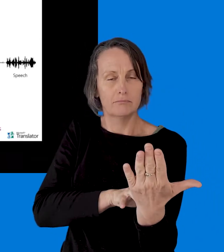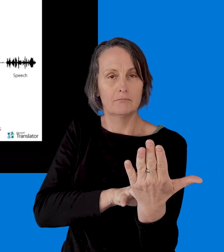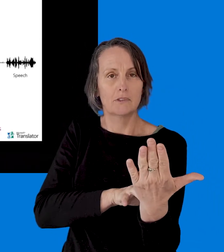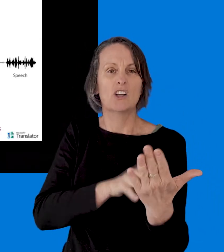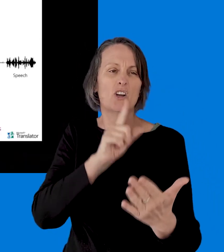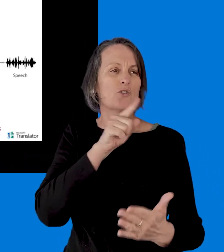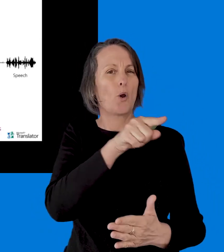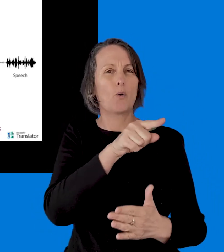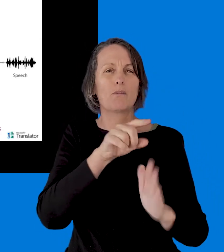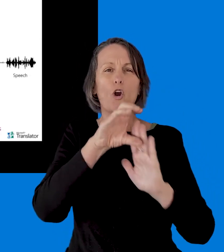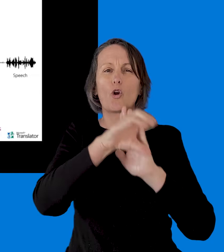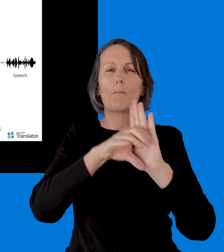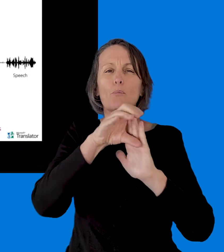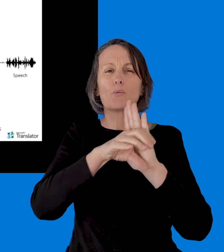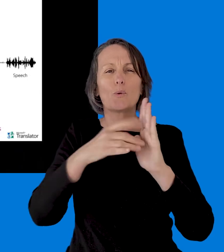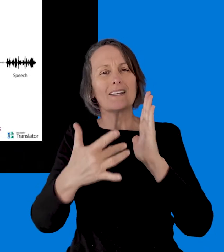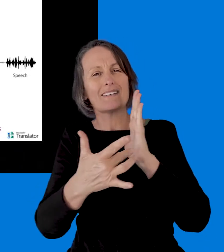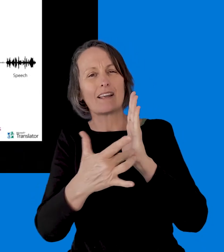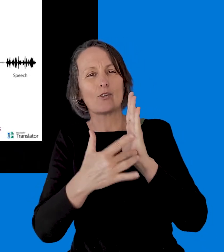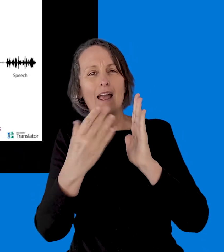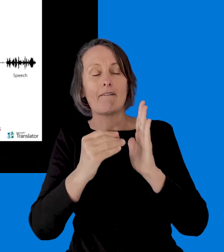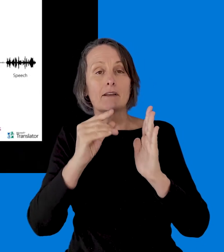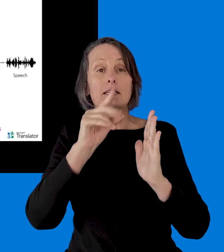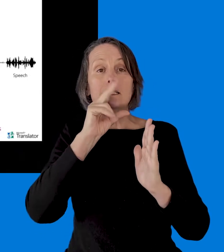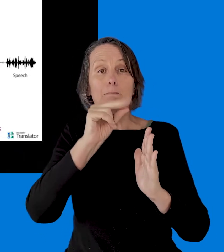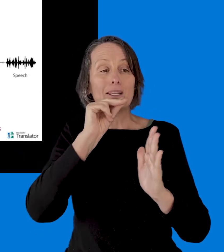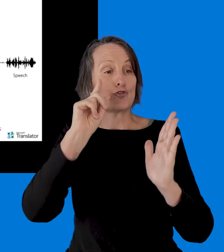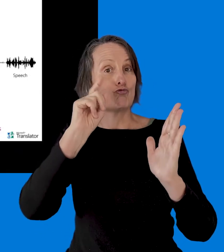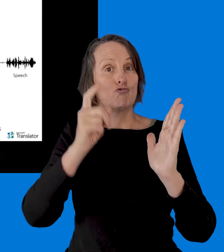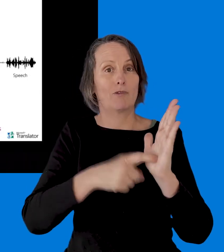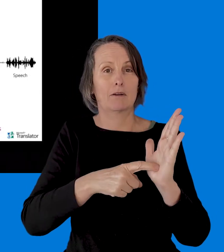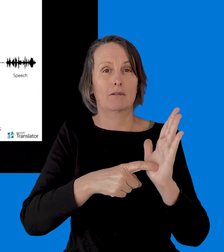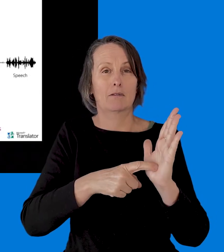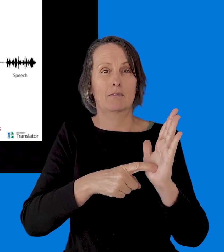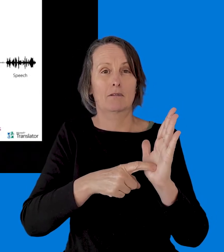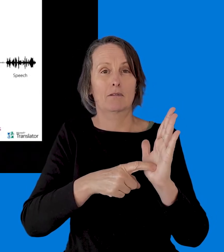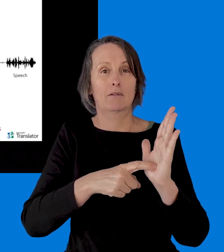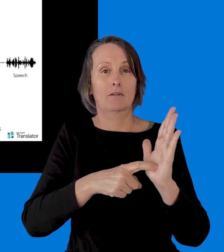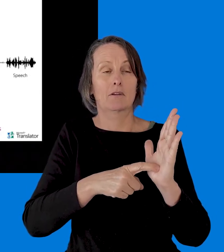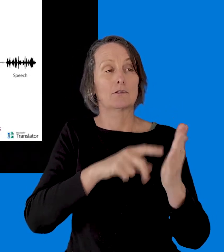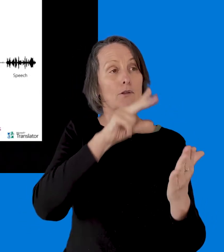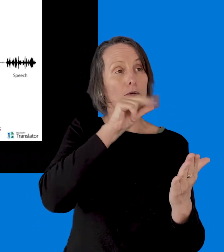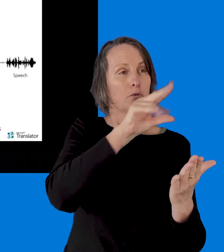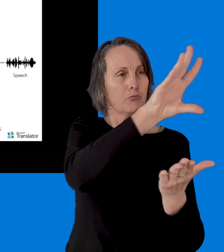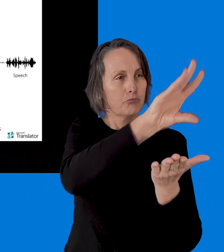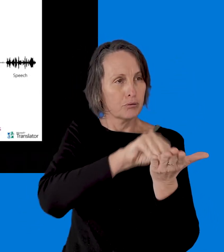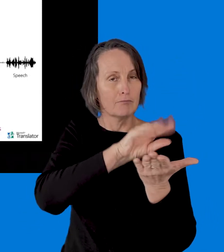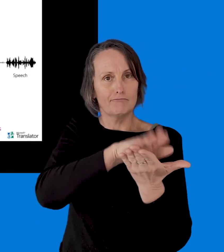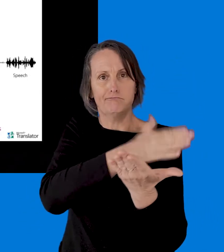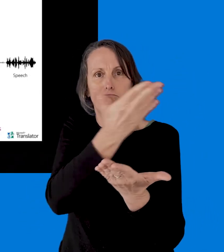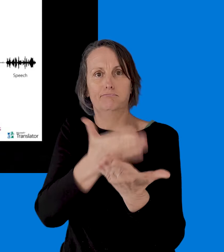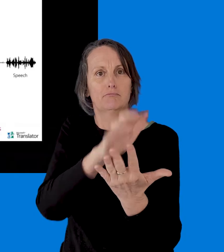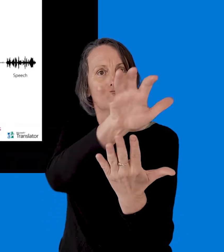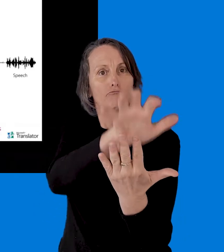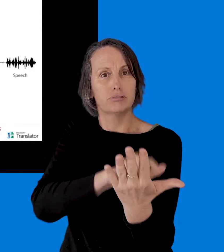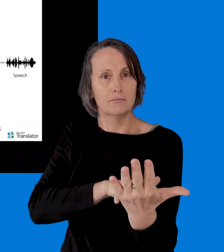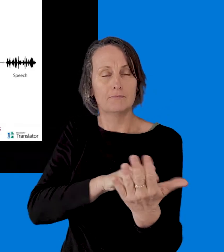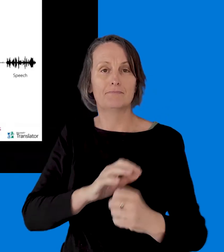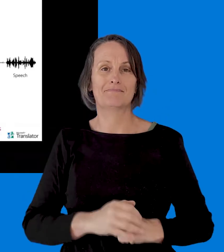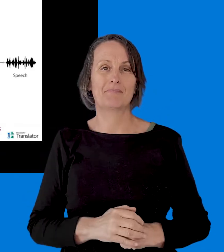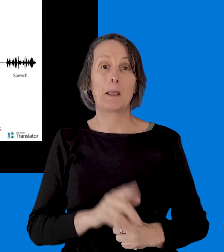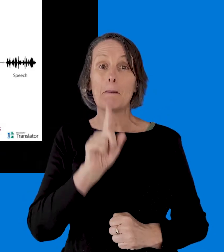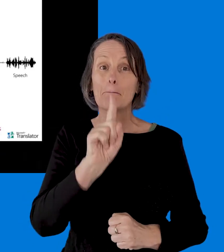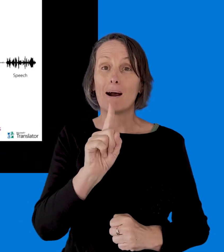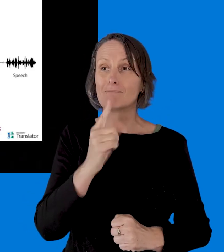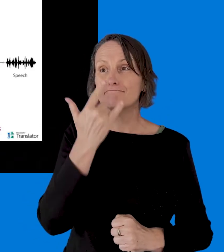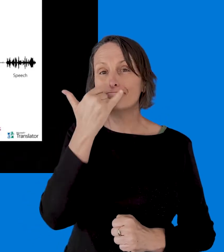So it runs through what's called automatic speech recognition to generate transcribed output. Now, what tends to